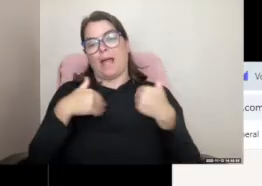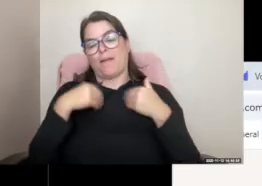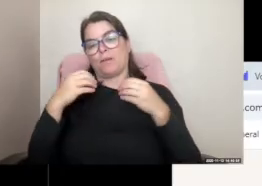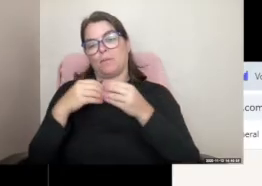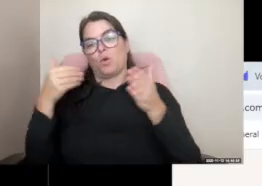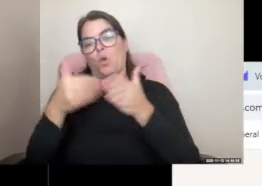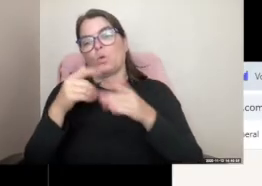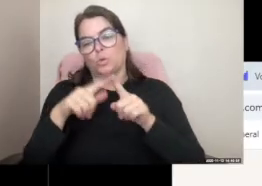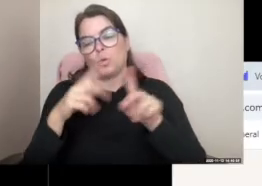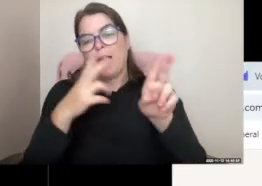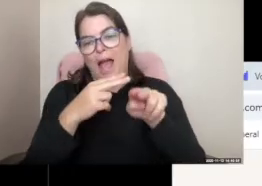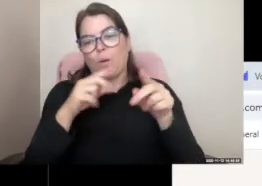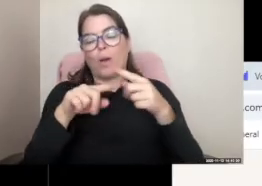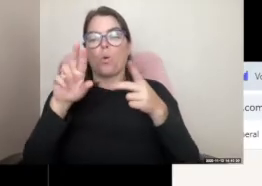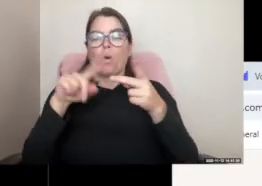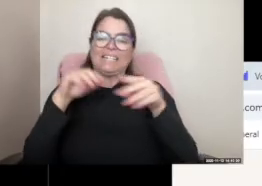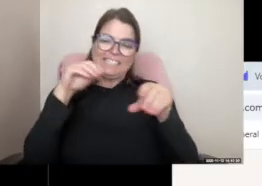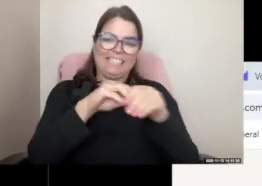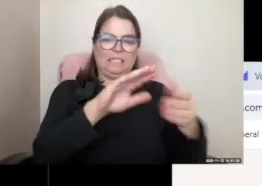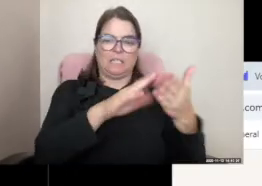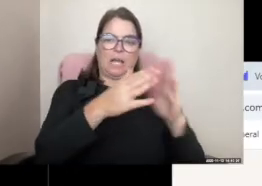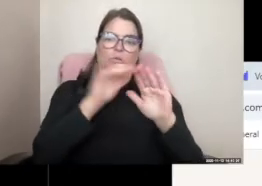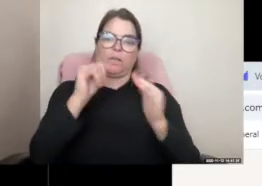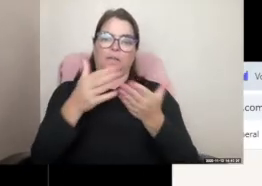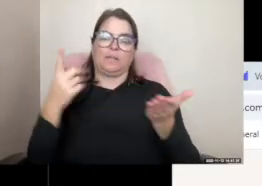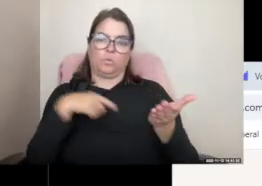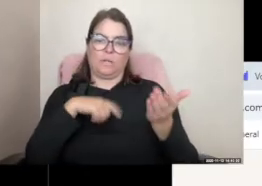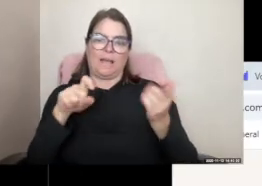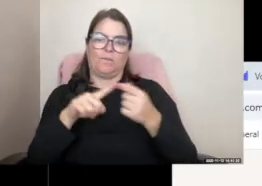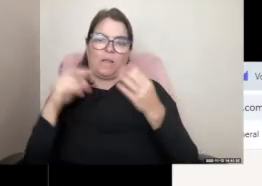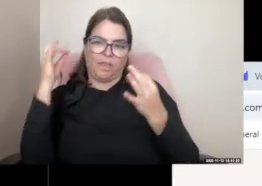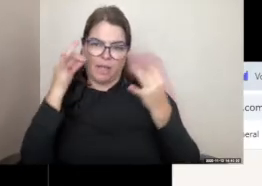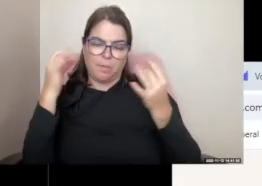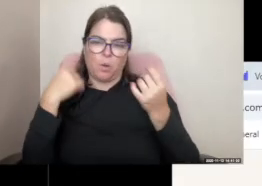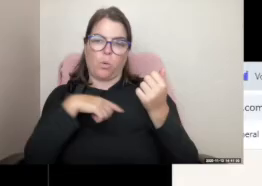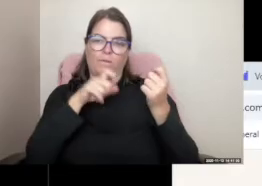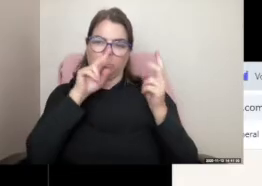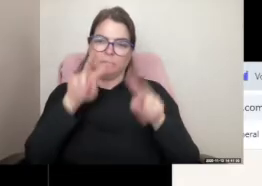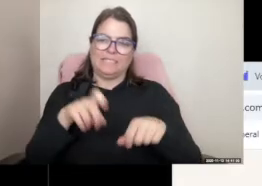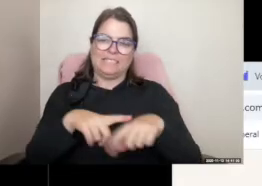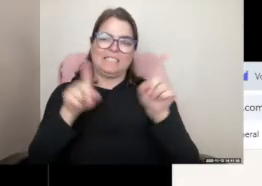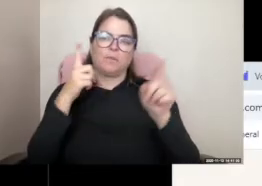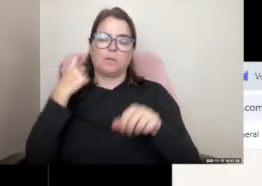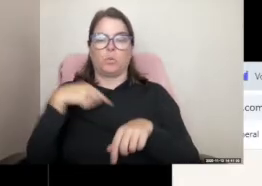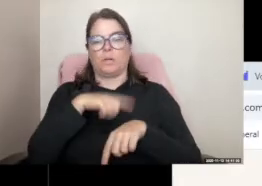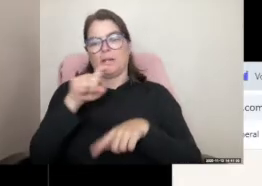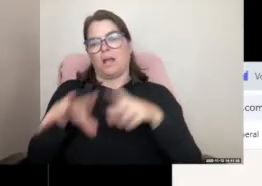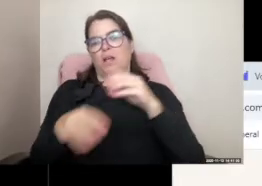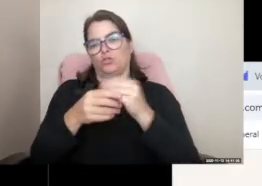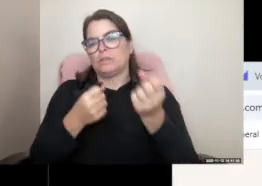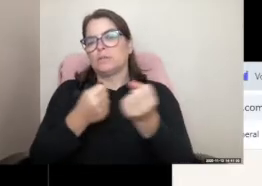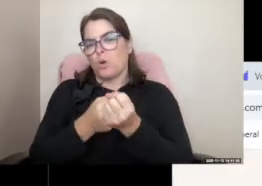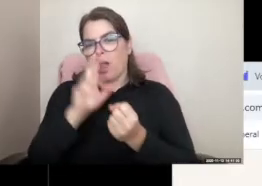whether it's construction or farms, we really got to think about the broader ecosystem, because they usually don't have the